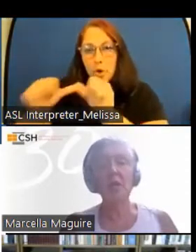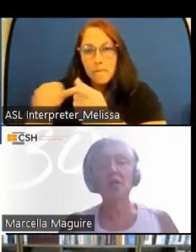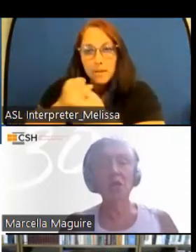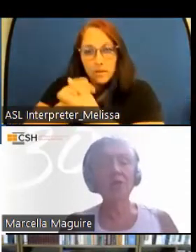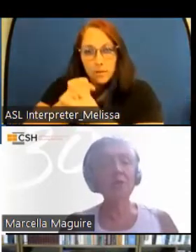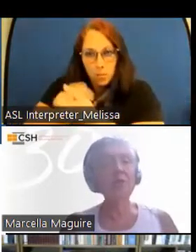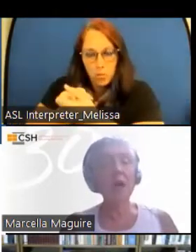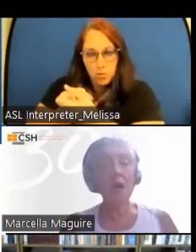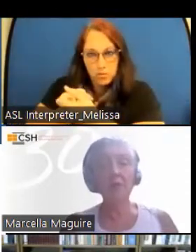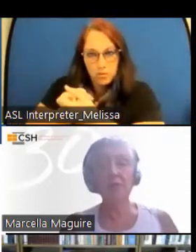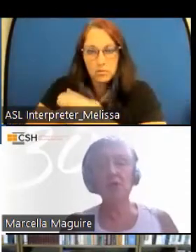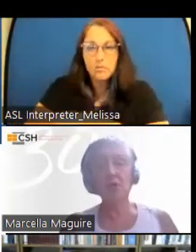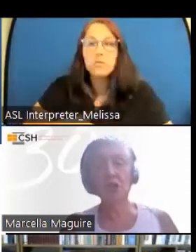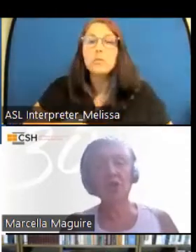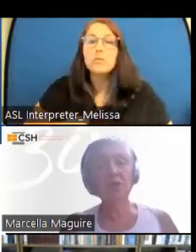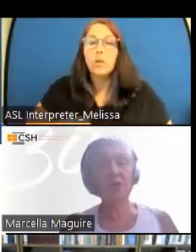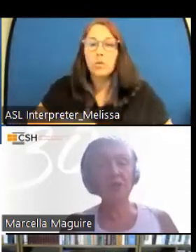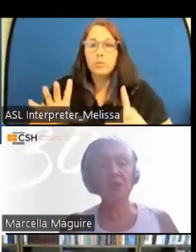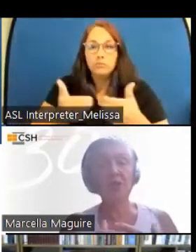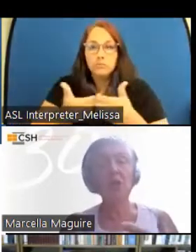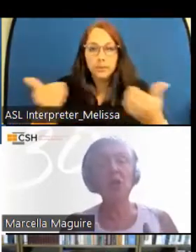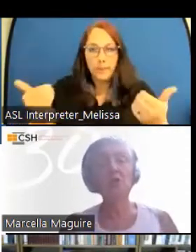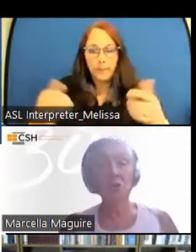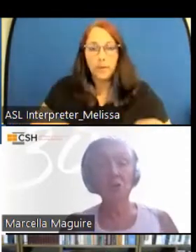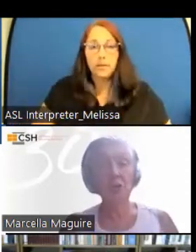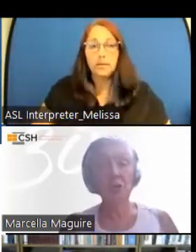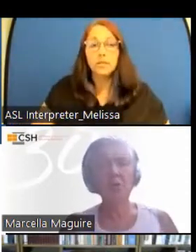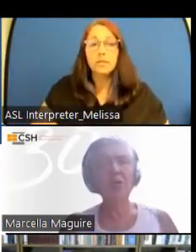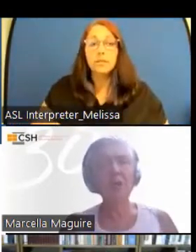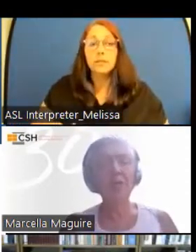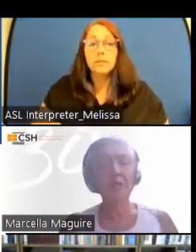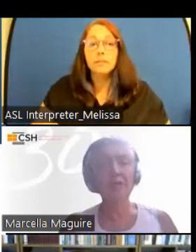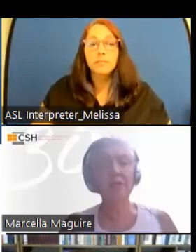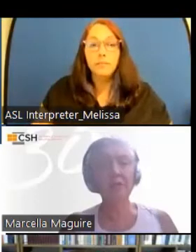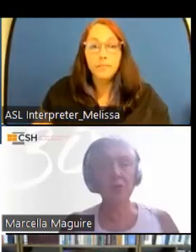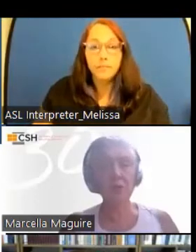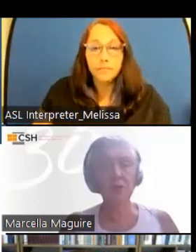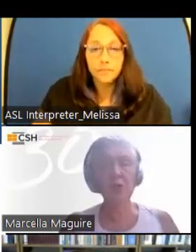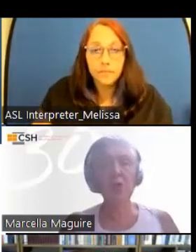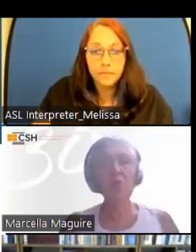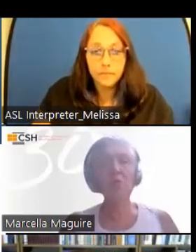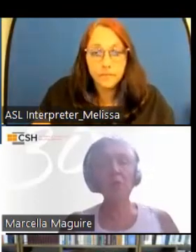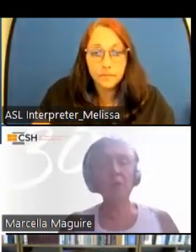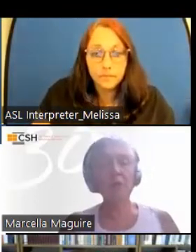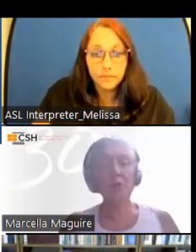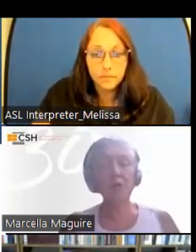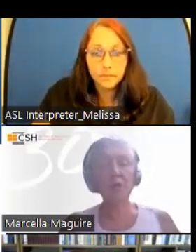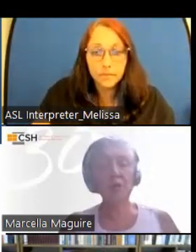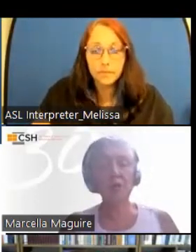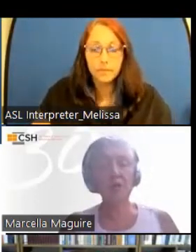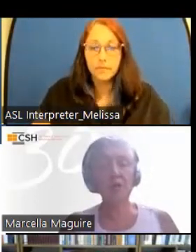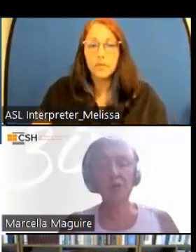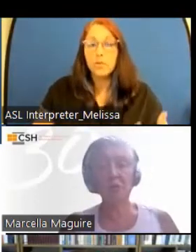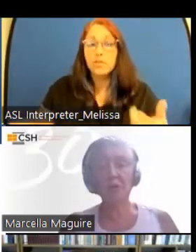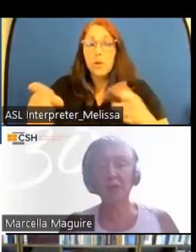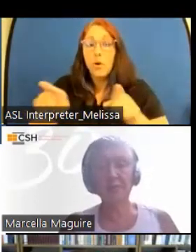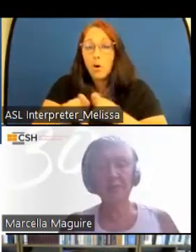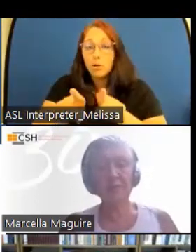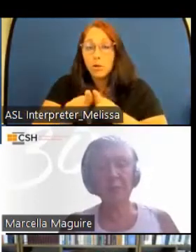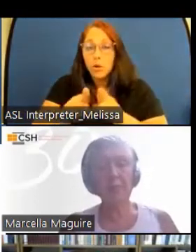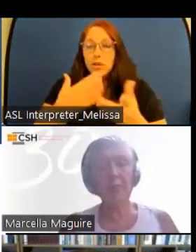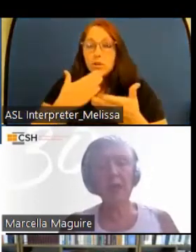services, shelters, hospitals, jails, prisons, nursing homes, and other institutions where people are hoping to return to the